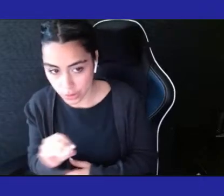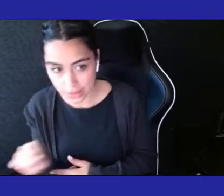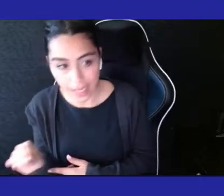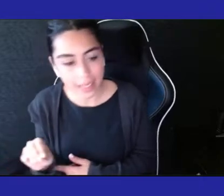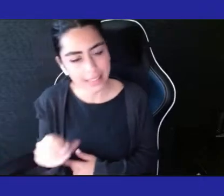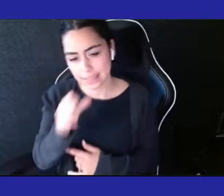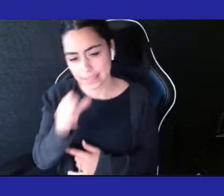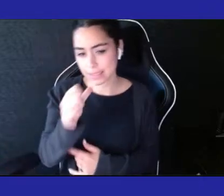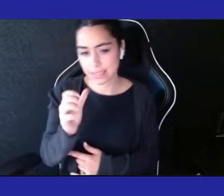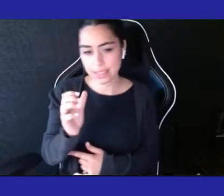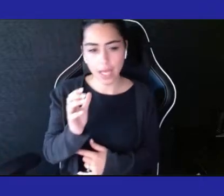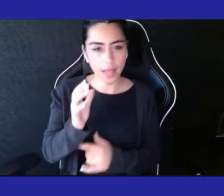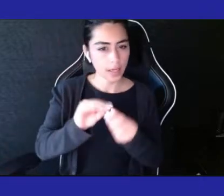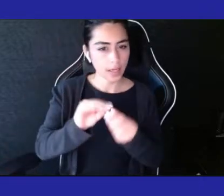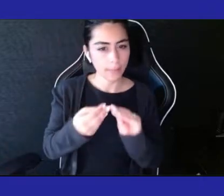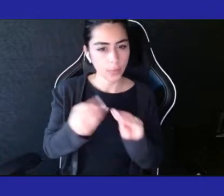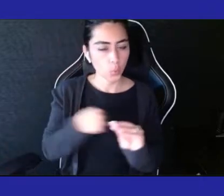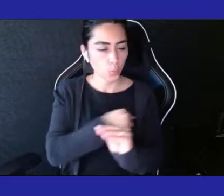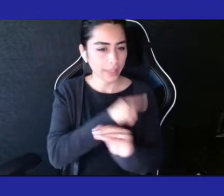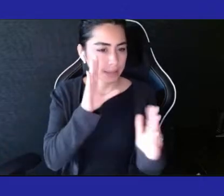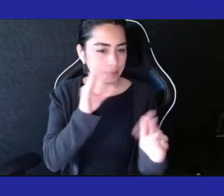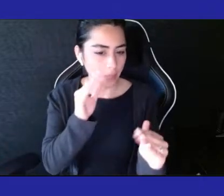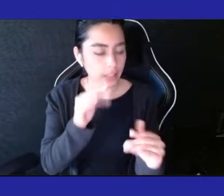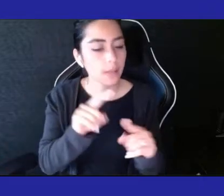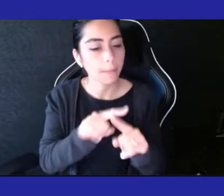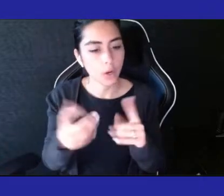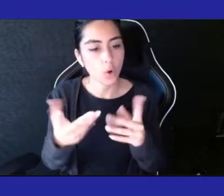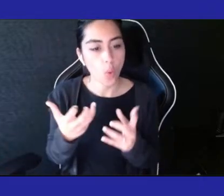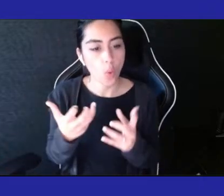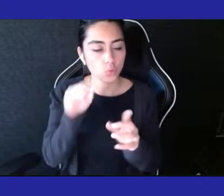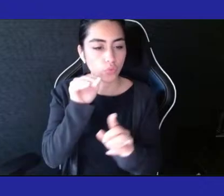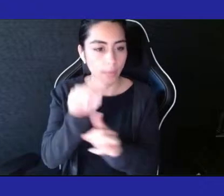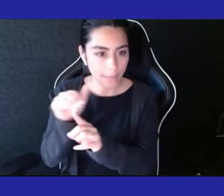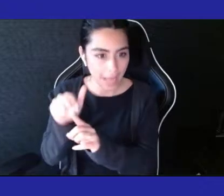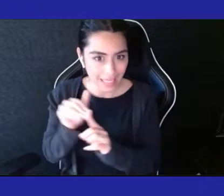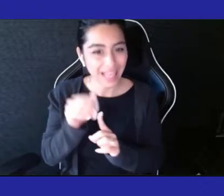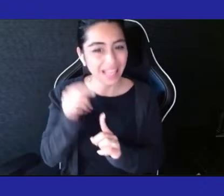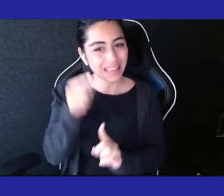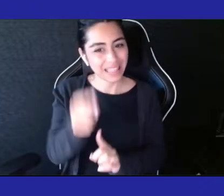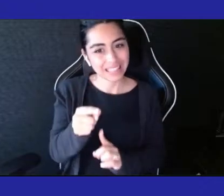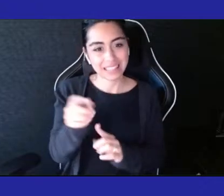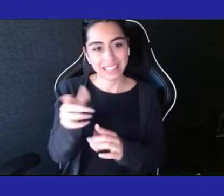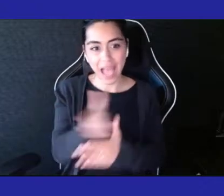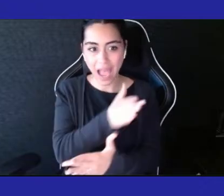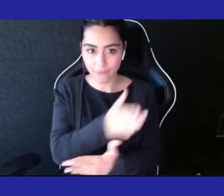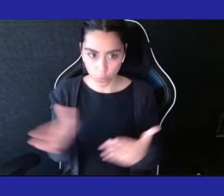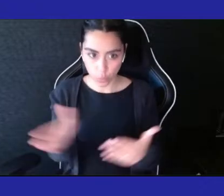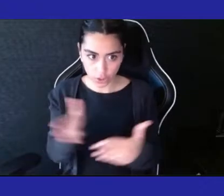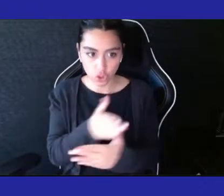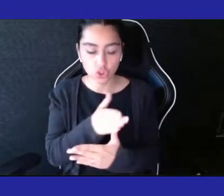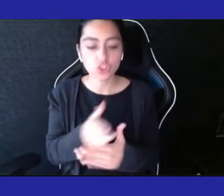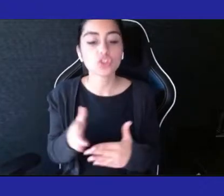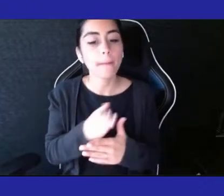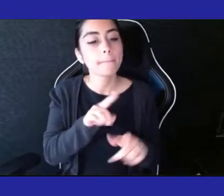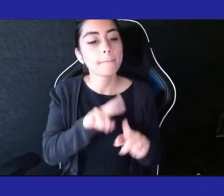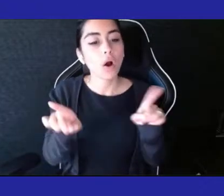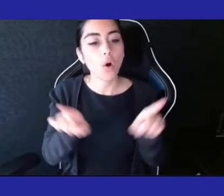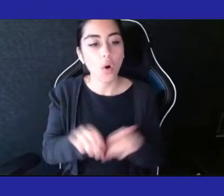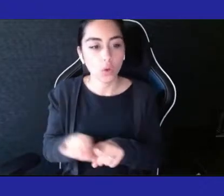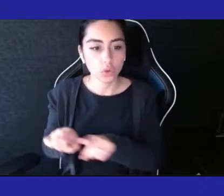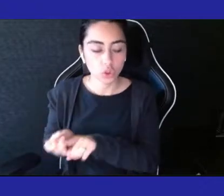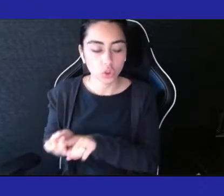for beds. We just want to remind people that this is an average across the system, but this is also including women's